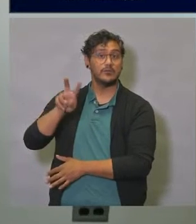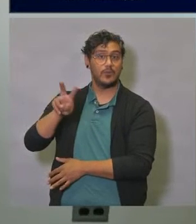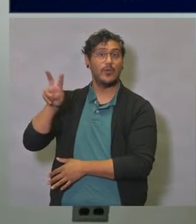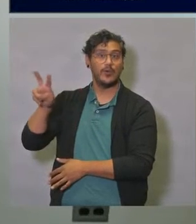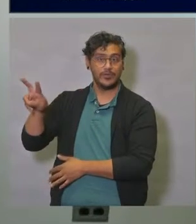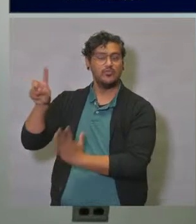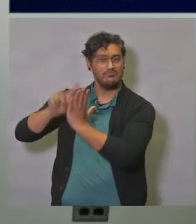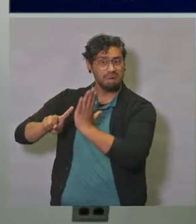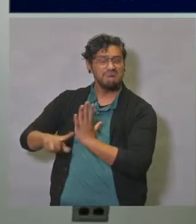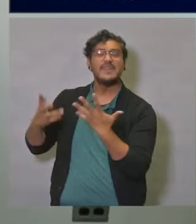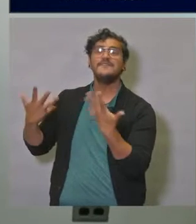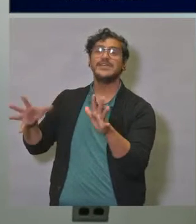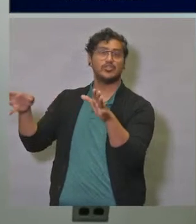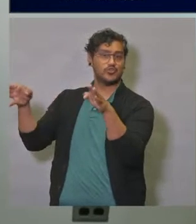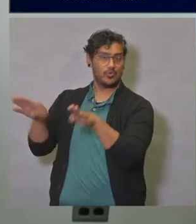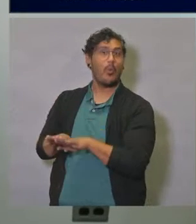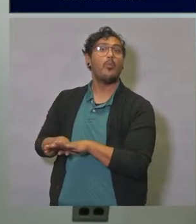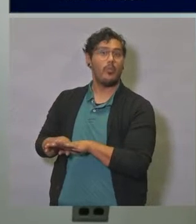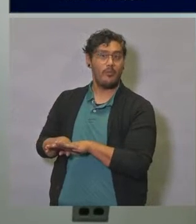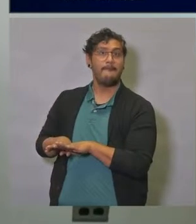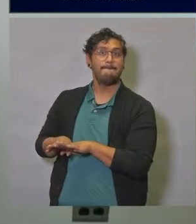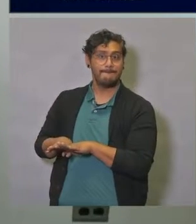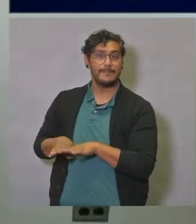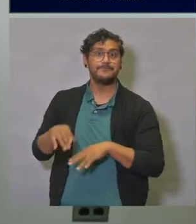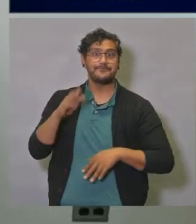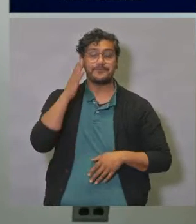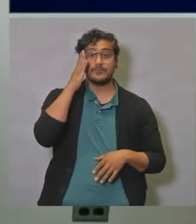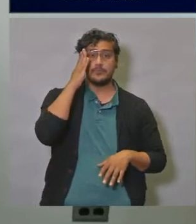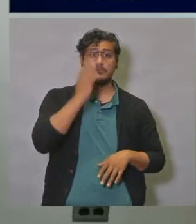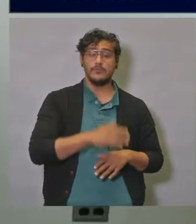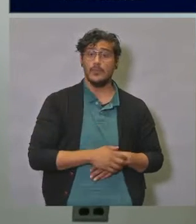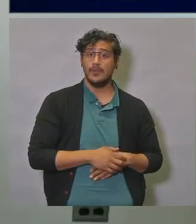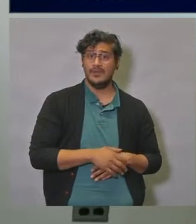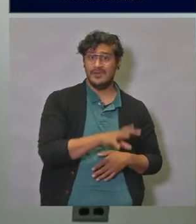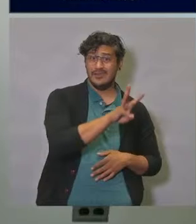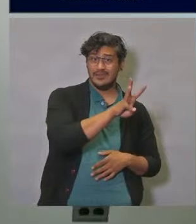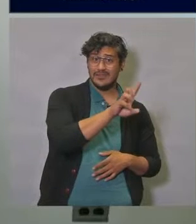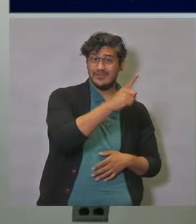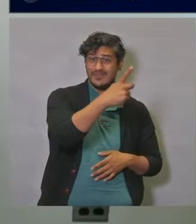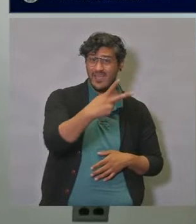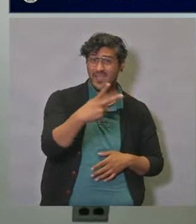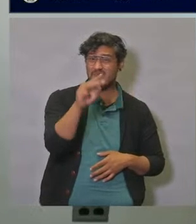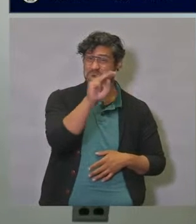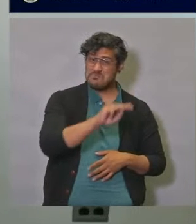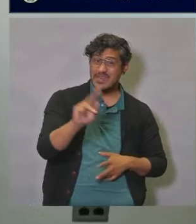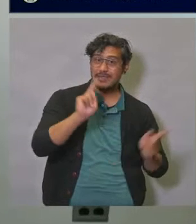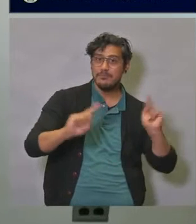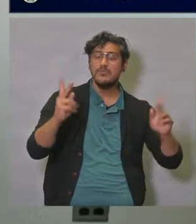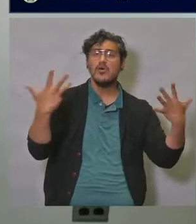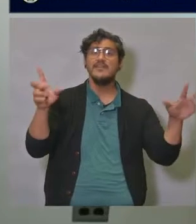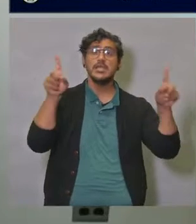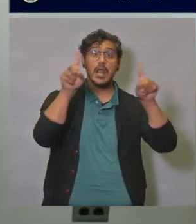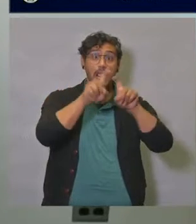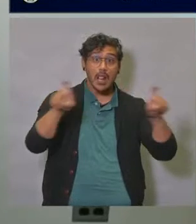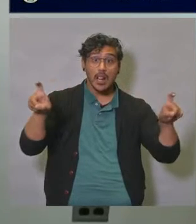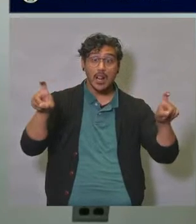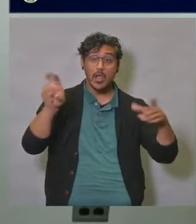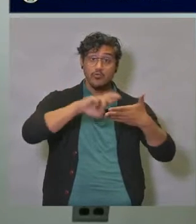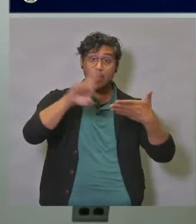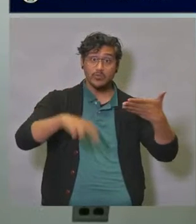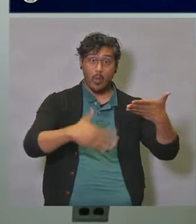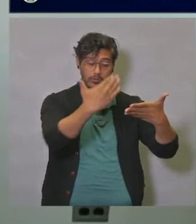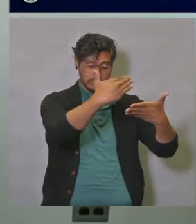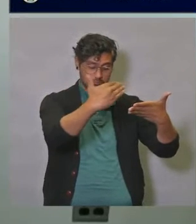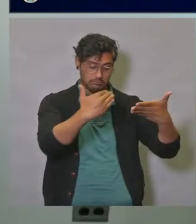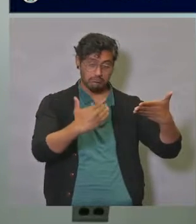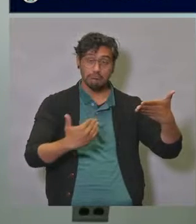4,922 outbreak investigations. Almost 6.5 million people have been tested and had test results reported in